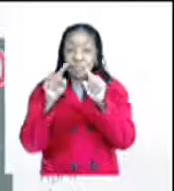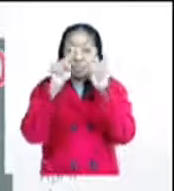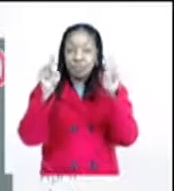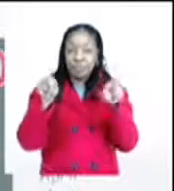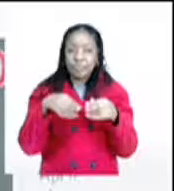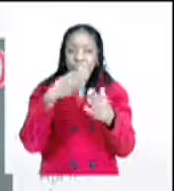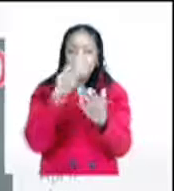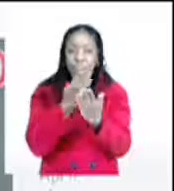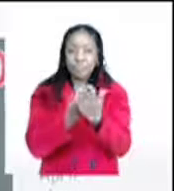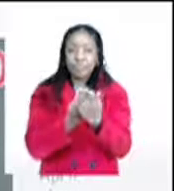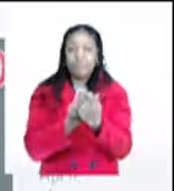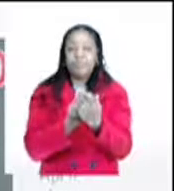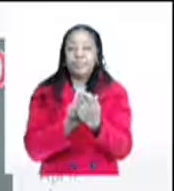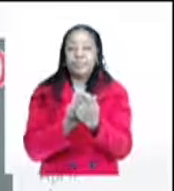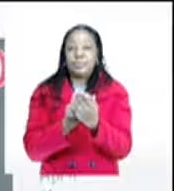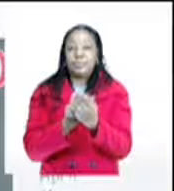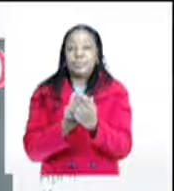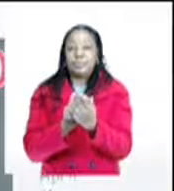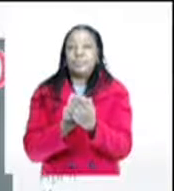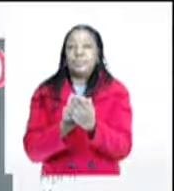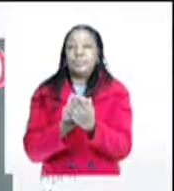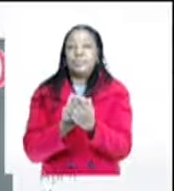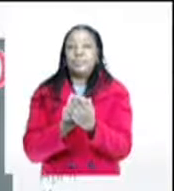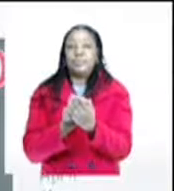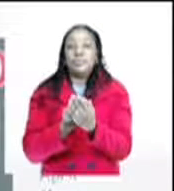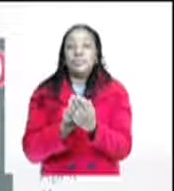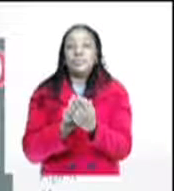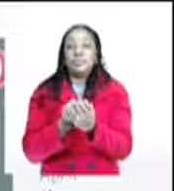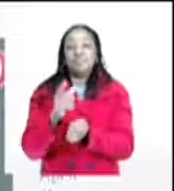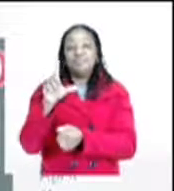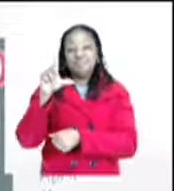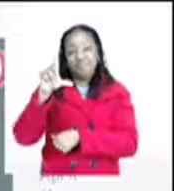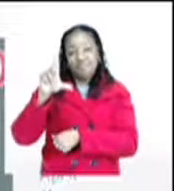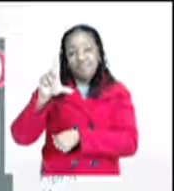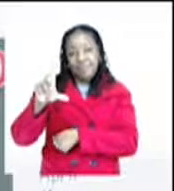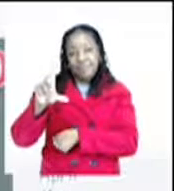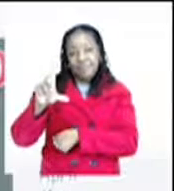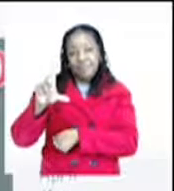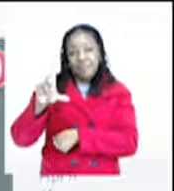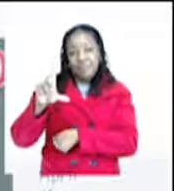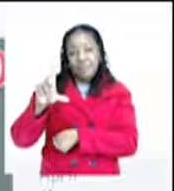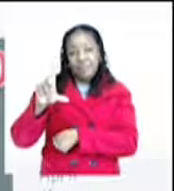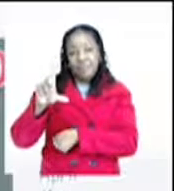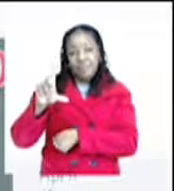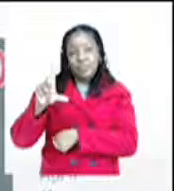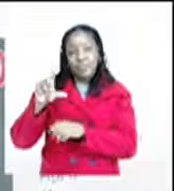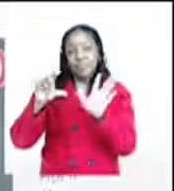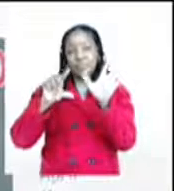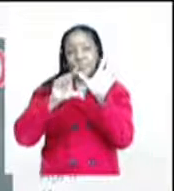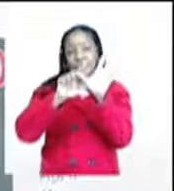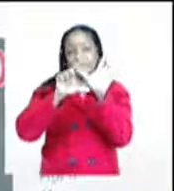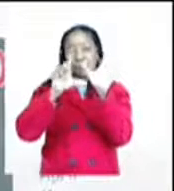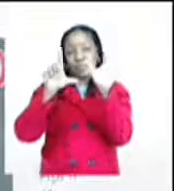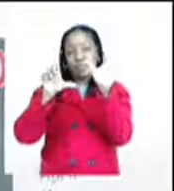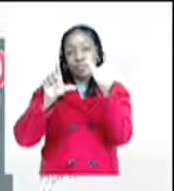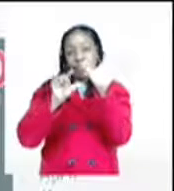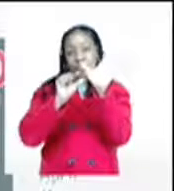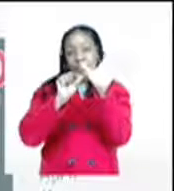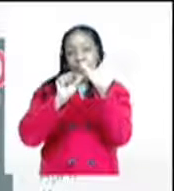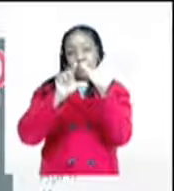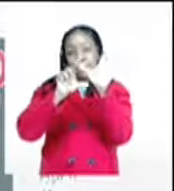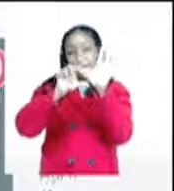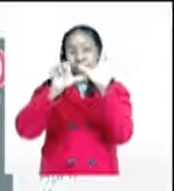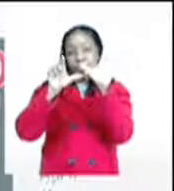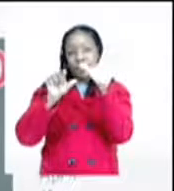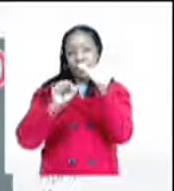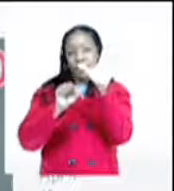for you on the board. Letter L as in leaves. It